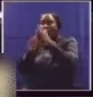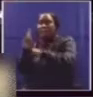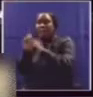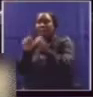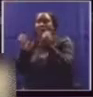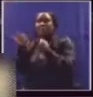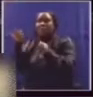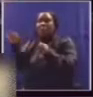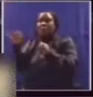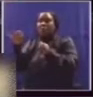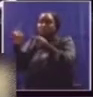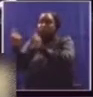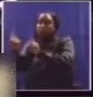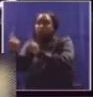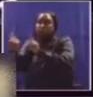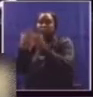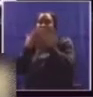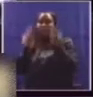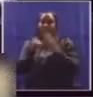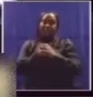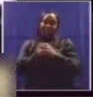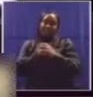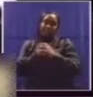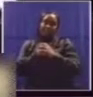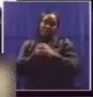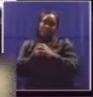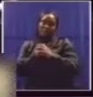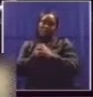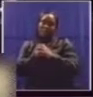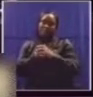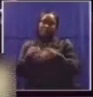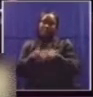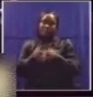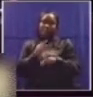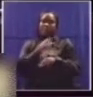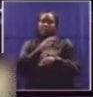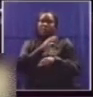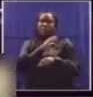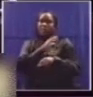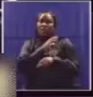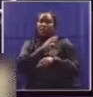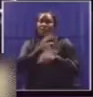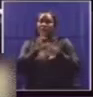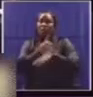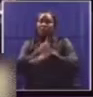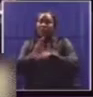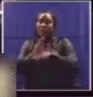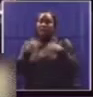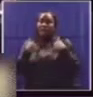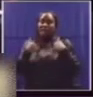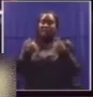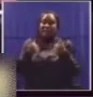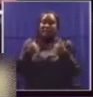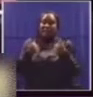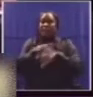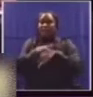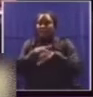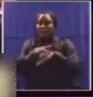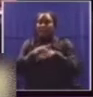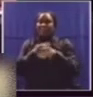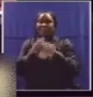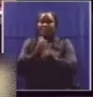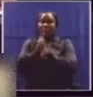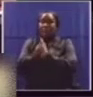are trained also for their clinical skills on ordinary South Africans in public health facilities. But once they are qualified, they are only accessible